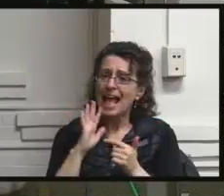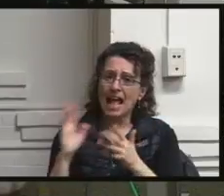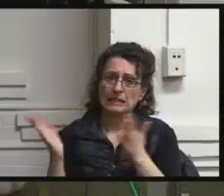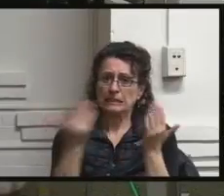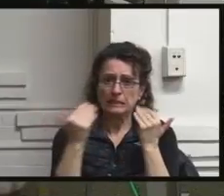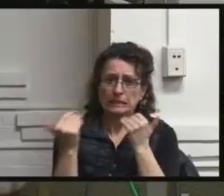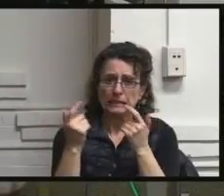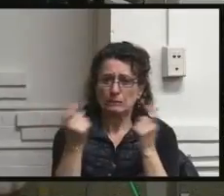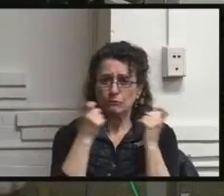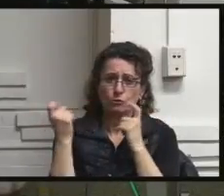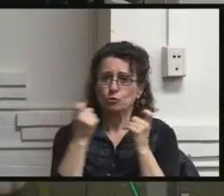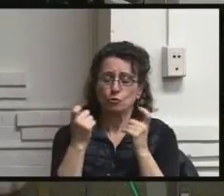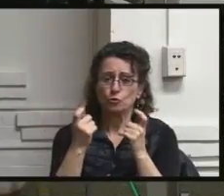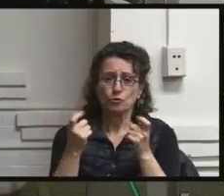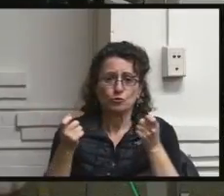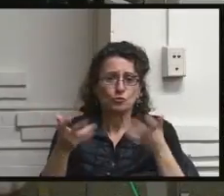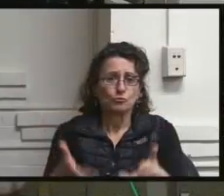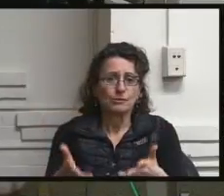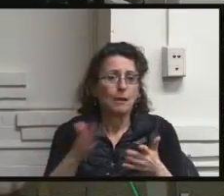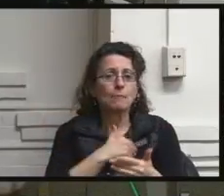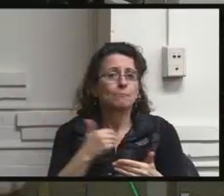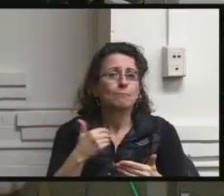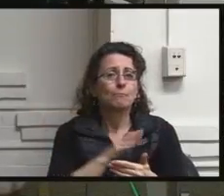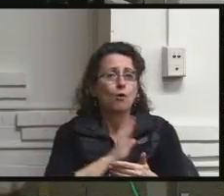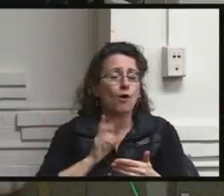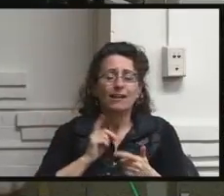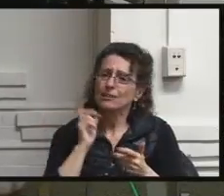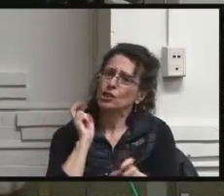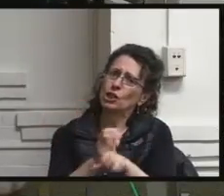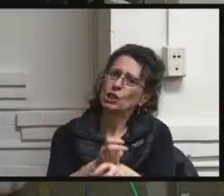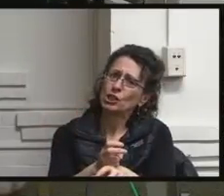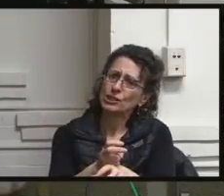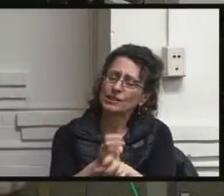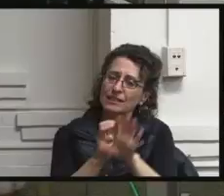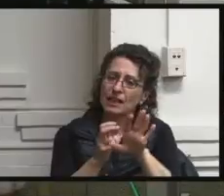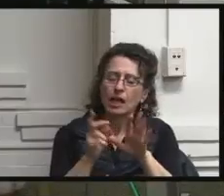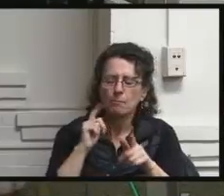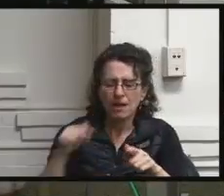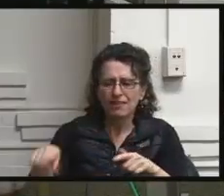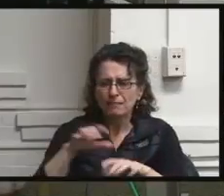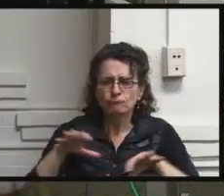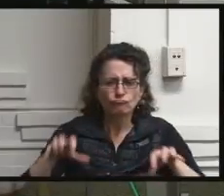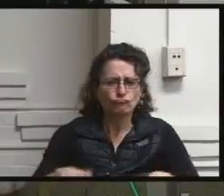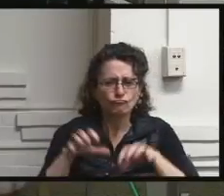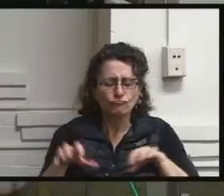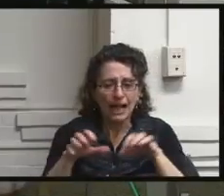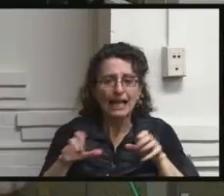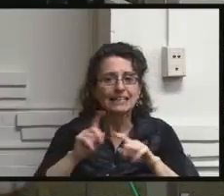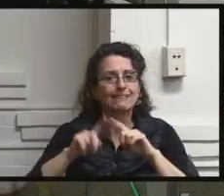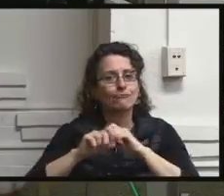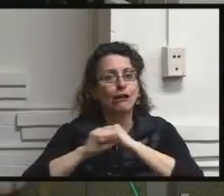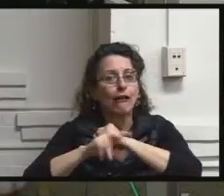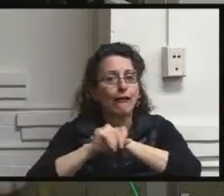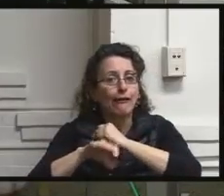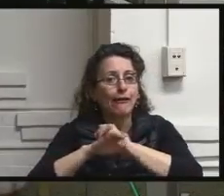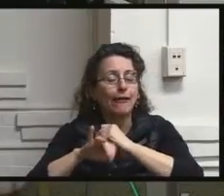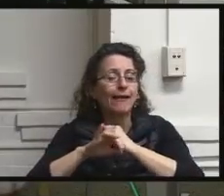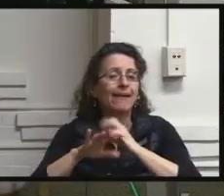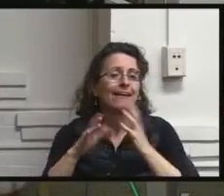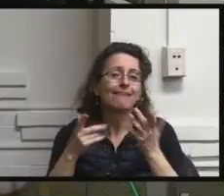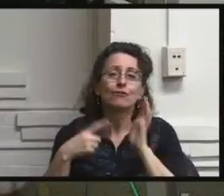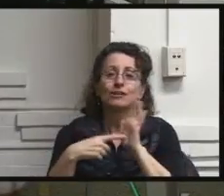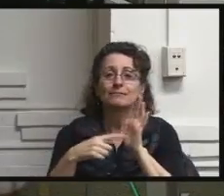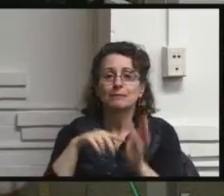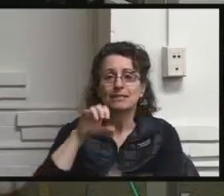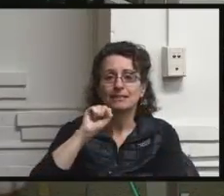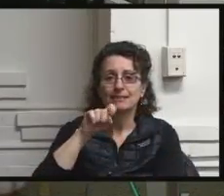members. I appreciate the work that they're doing. There's promotions going on. Stephanie is doing